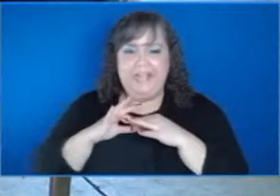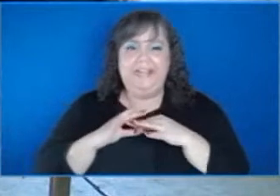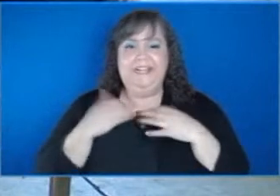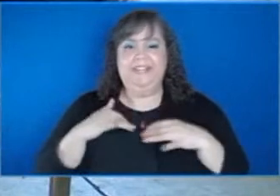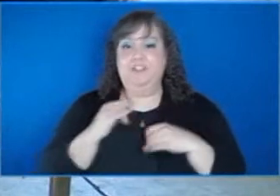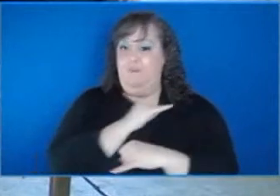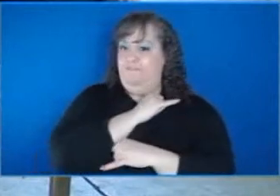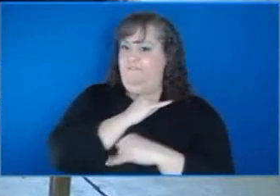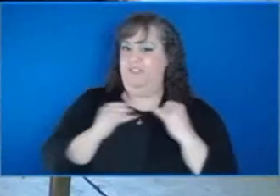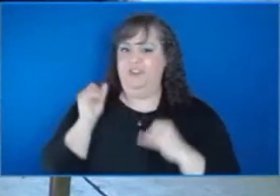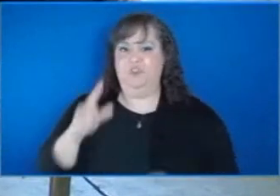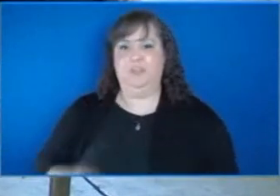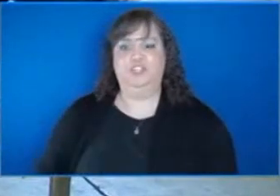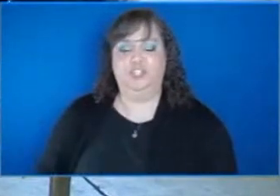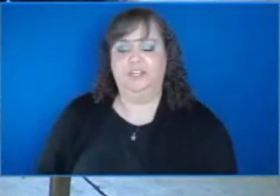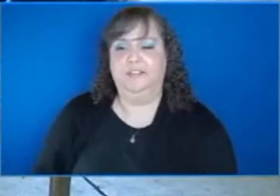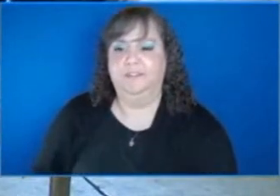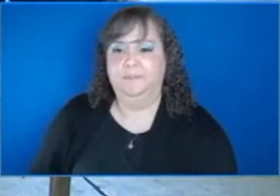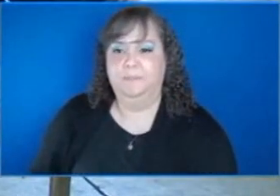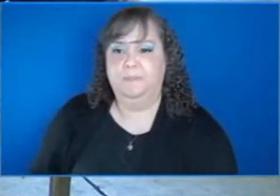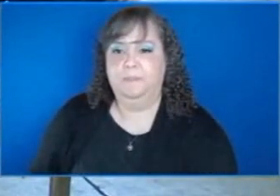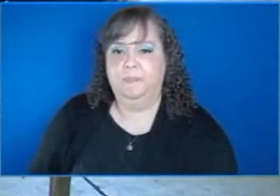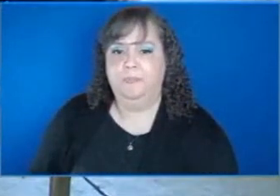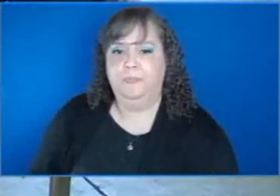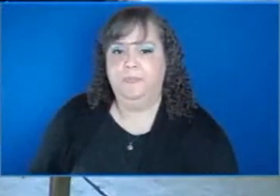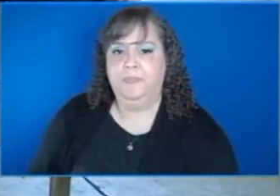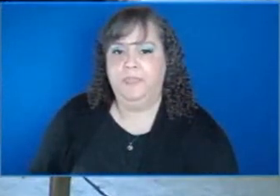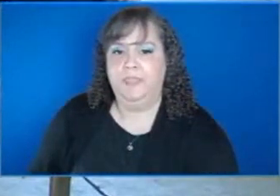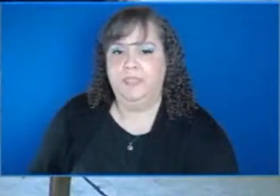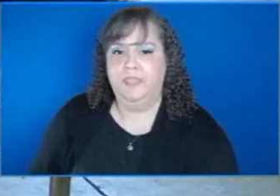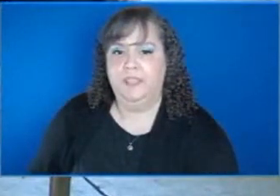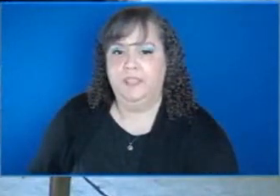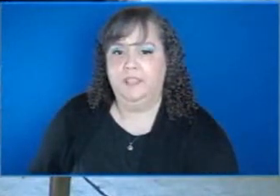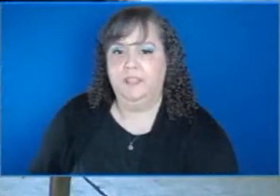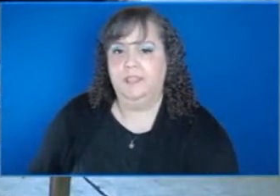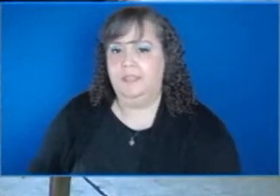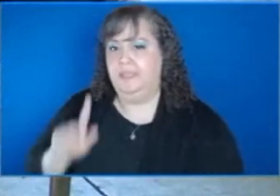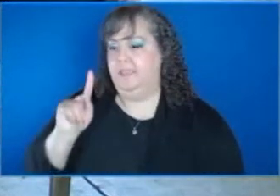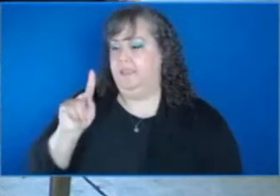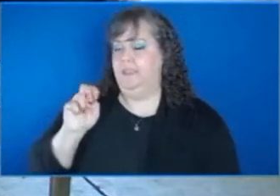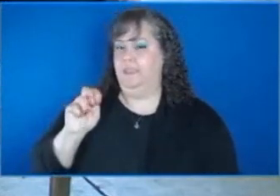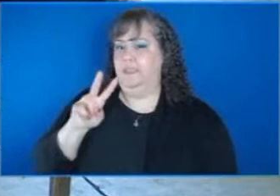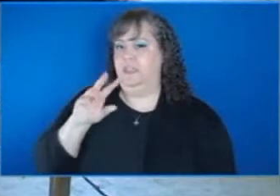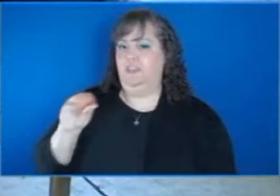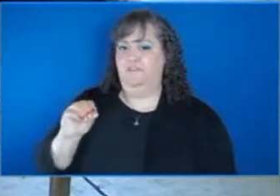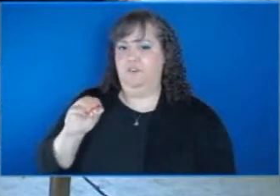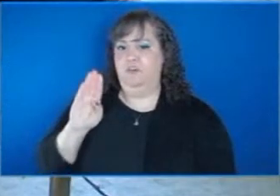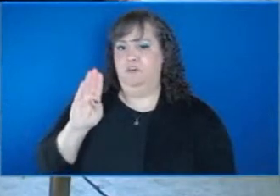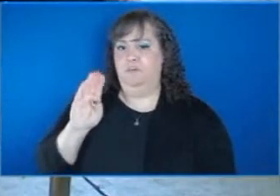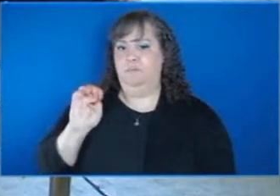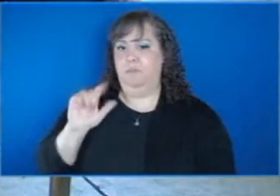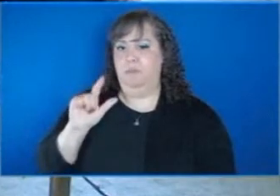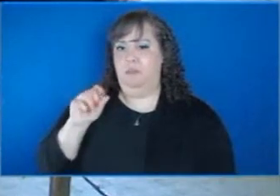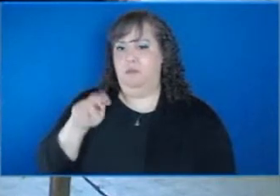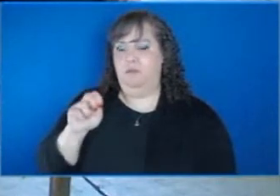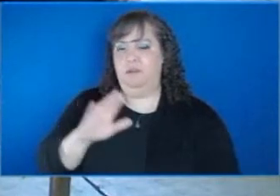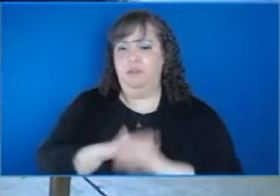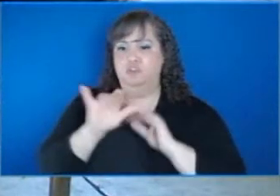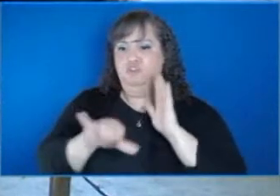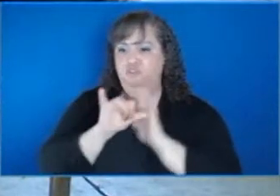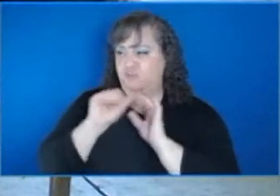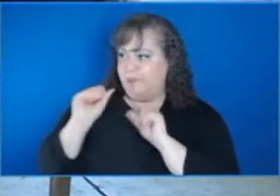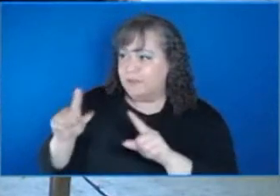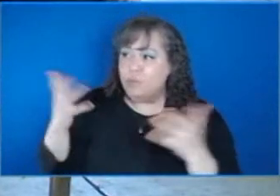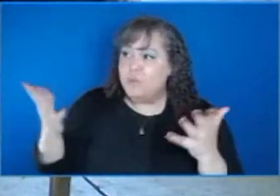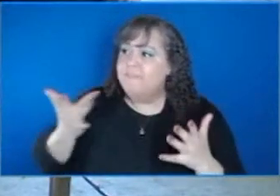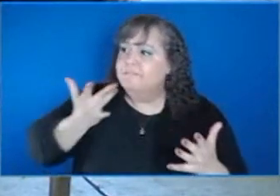question. Kivo Bellone on YouTube wants to know, what's been everyone's favorite moment or part of the